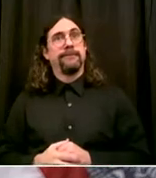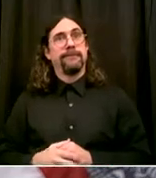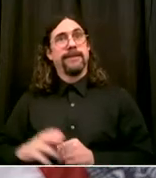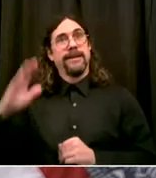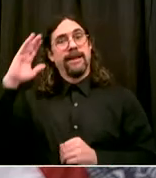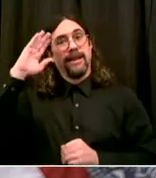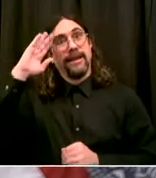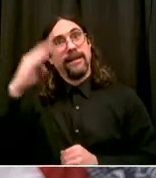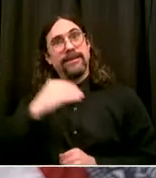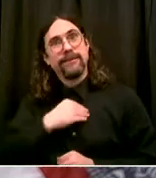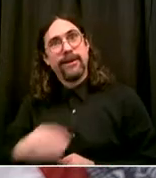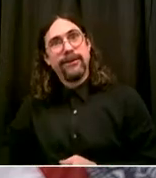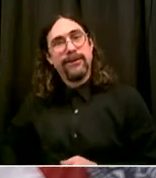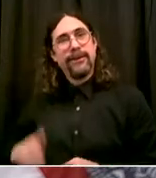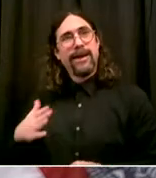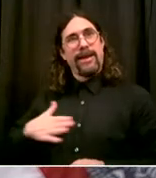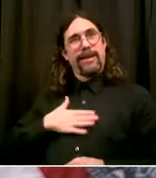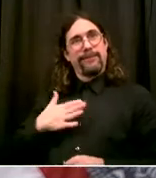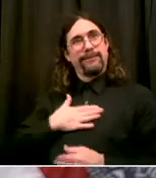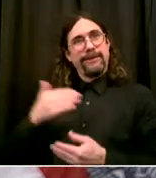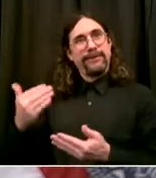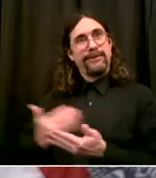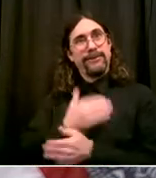Katie, you caught yourself there. I'm impressed.